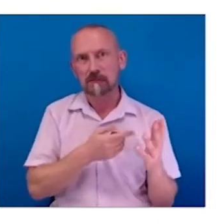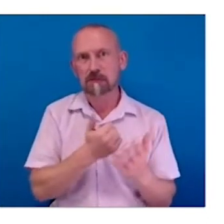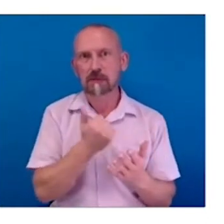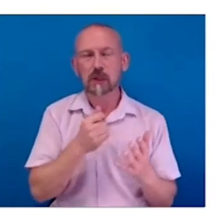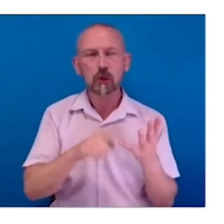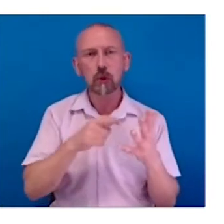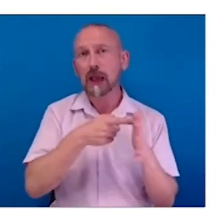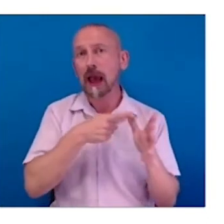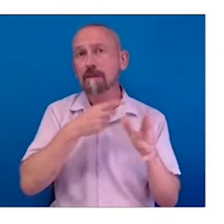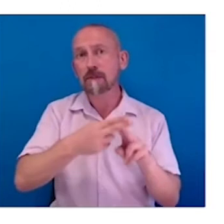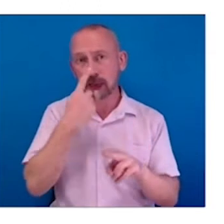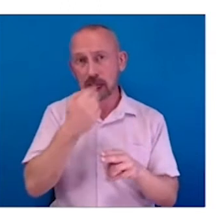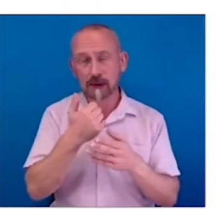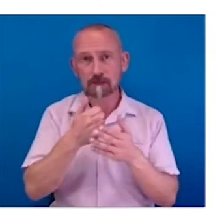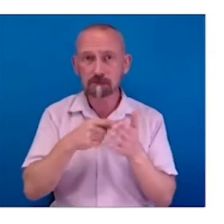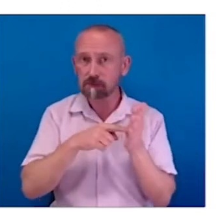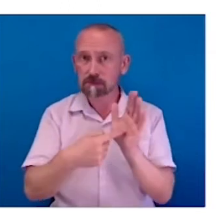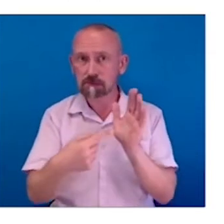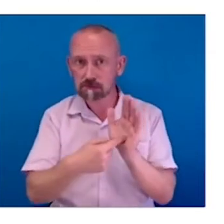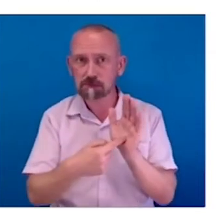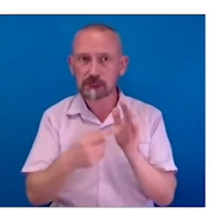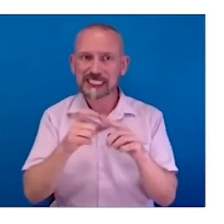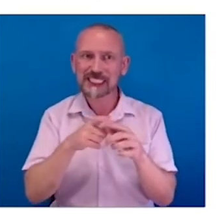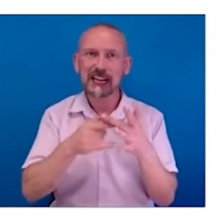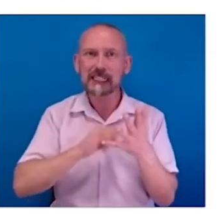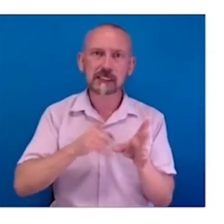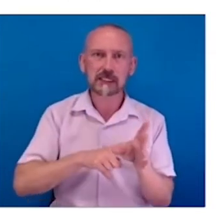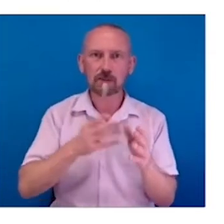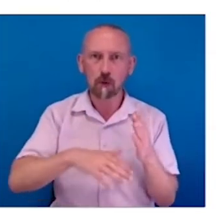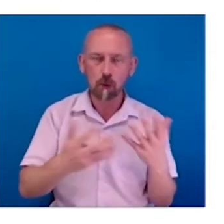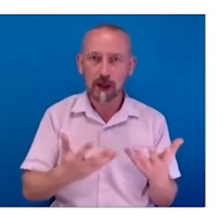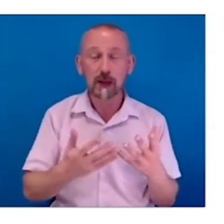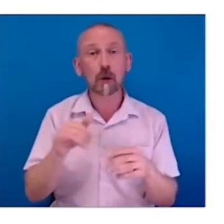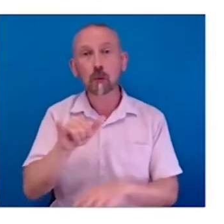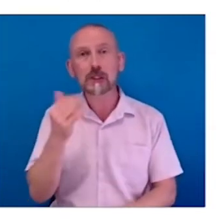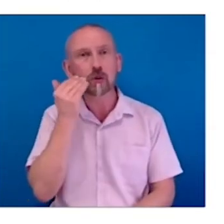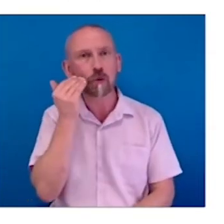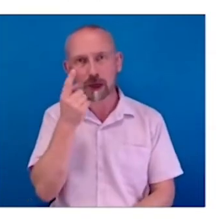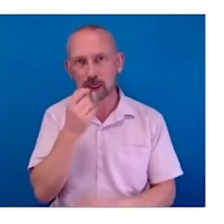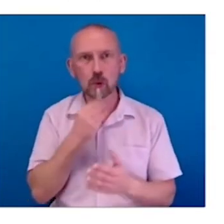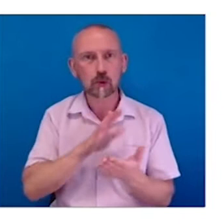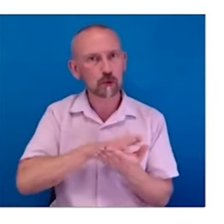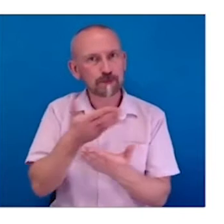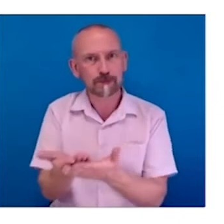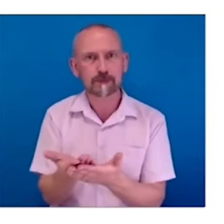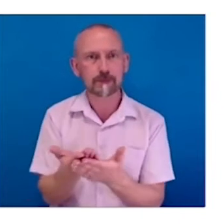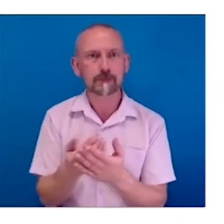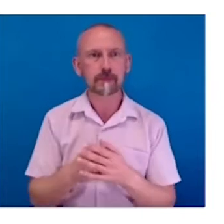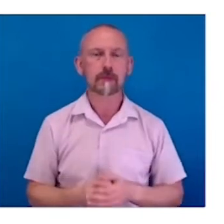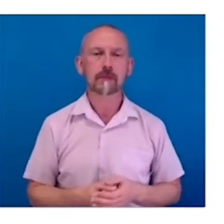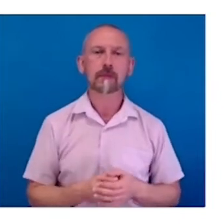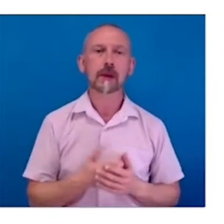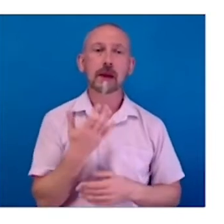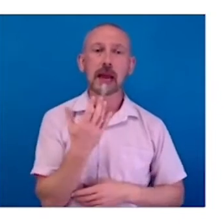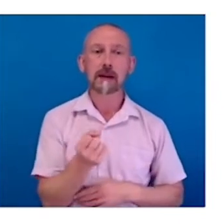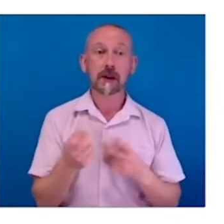standard and relevant software needed to prepare material in DAISY format. There's an emerging standard comparable with